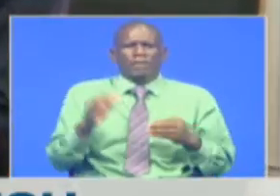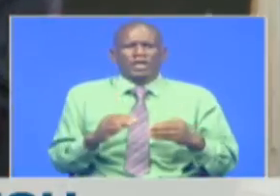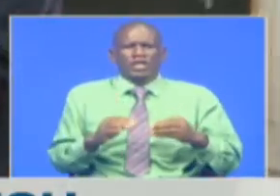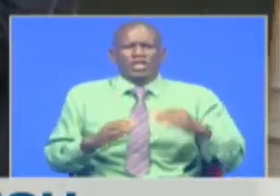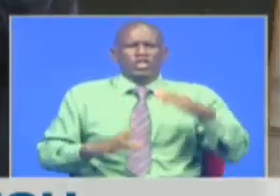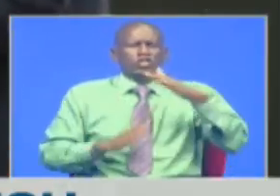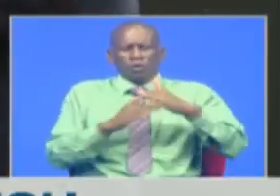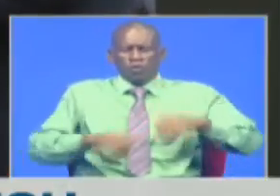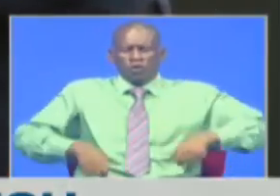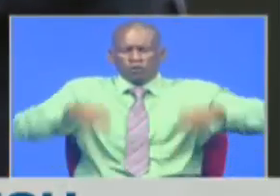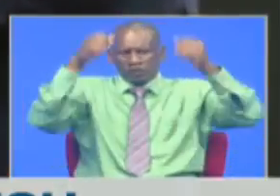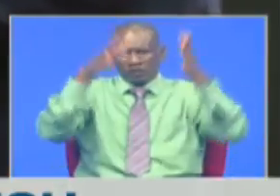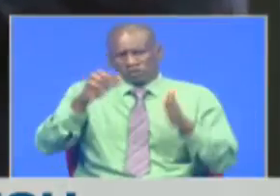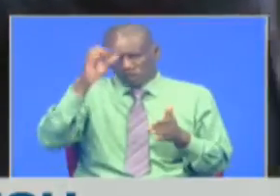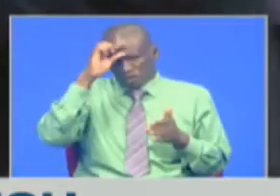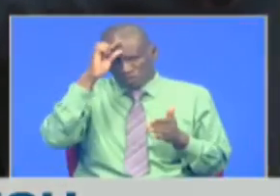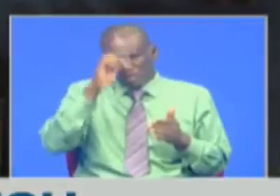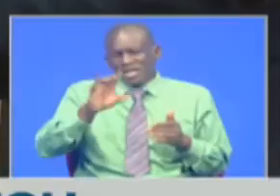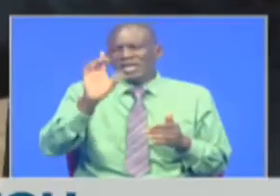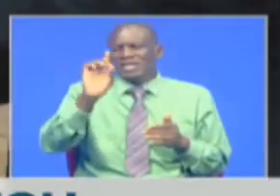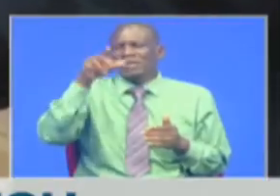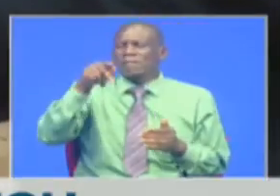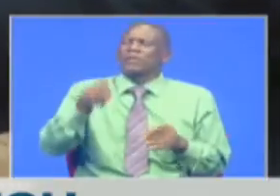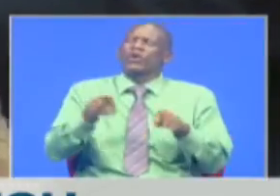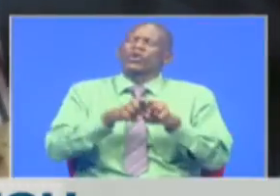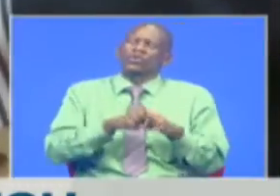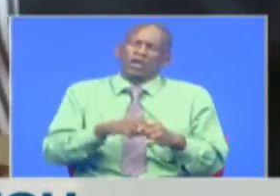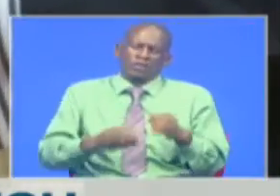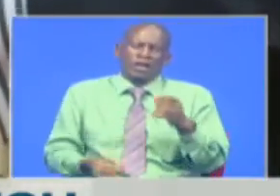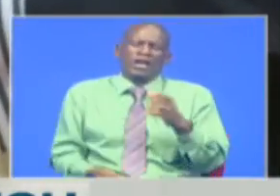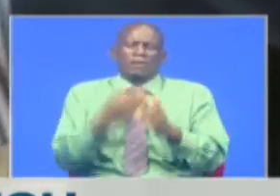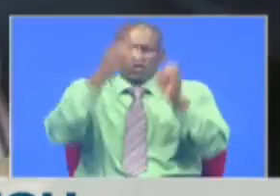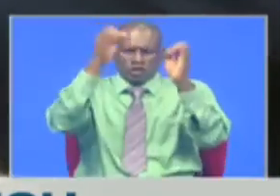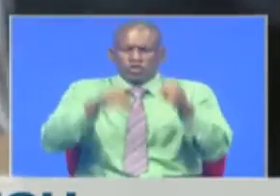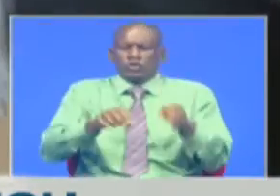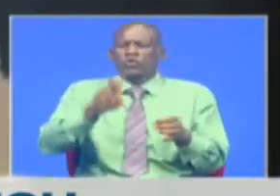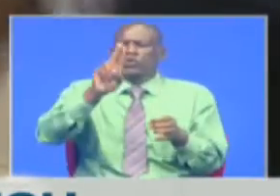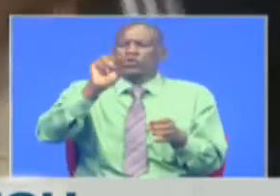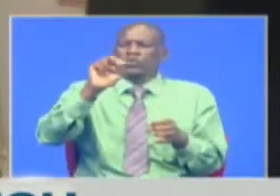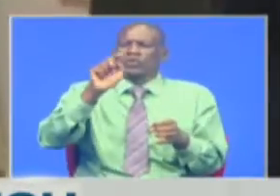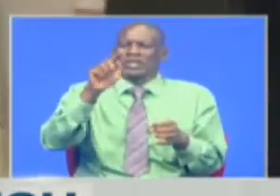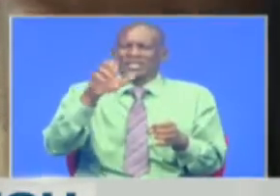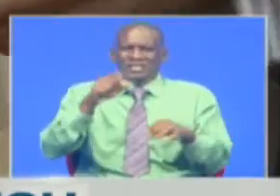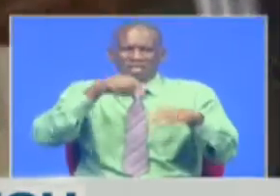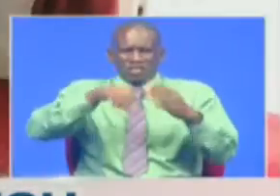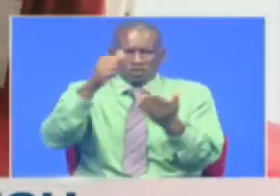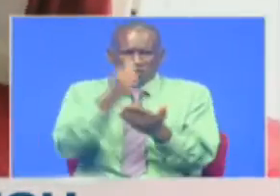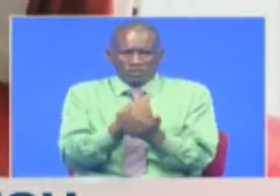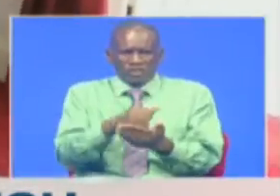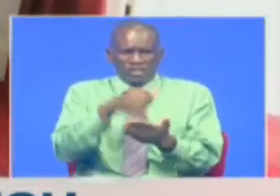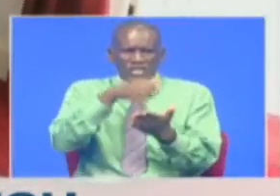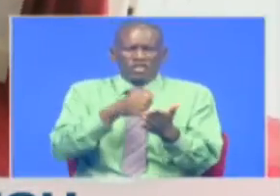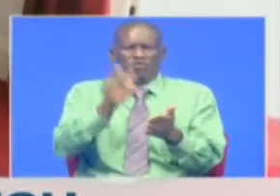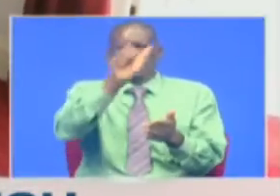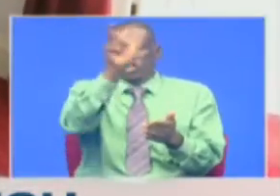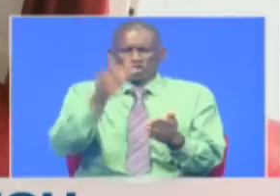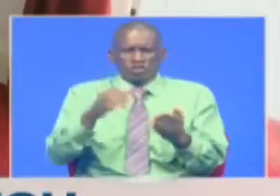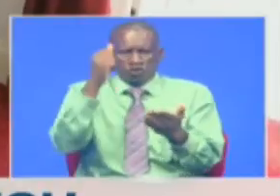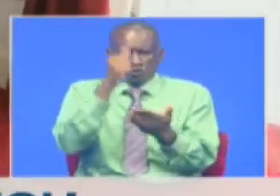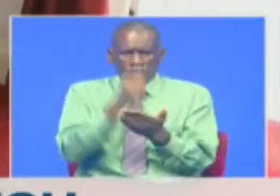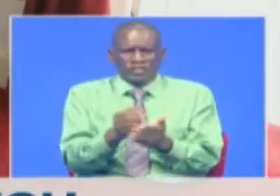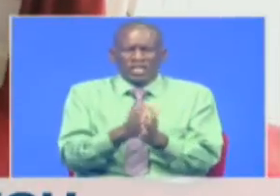officials. The DPP has also established new units within his office, including the regional offices and the victim and